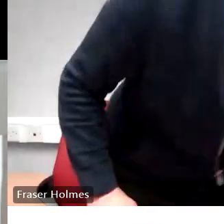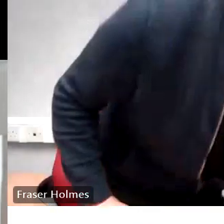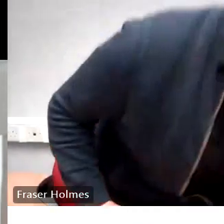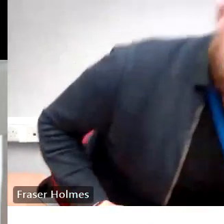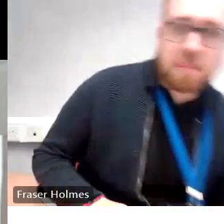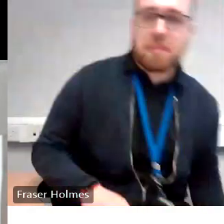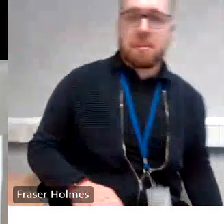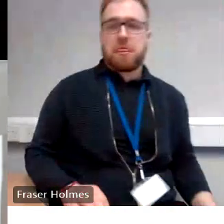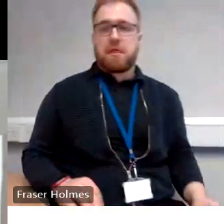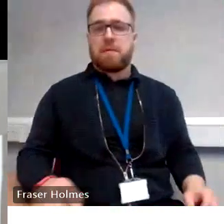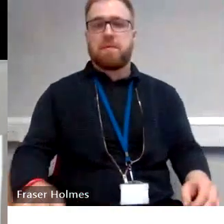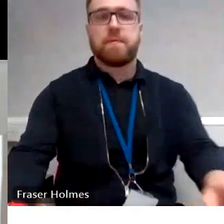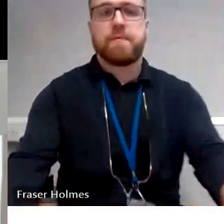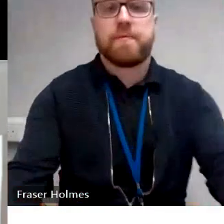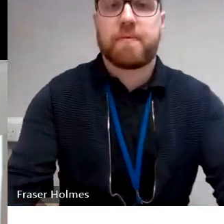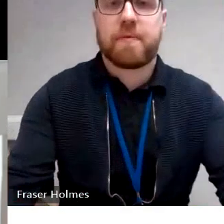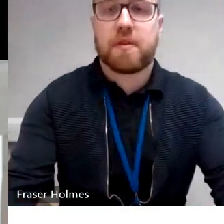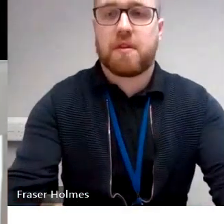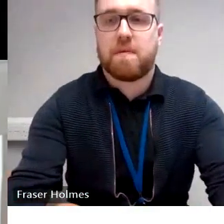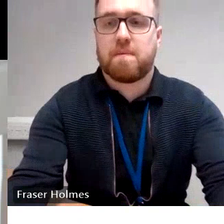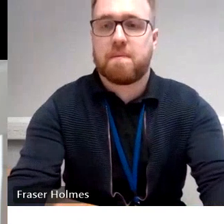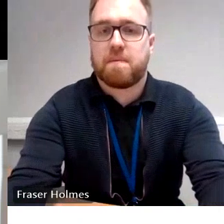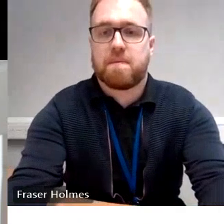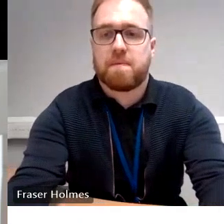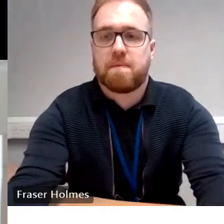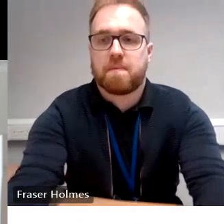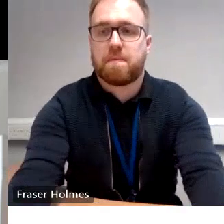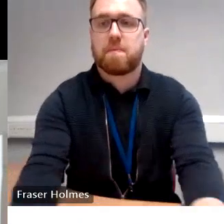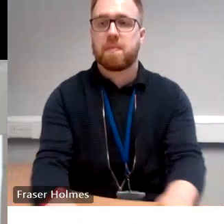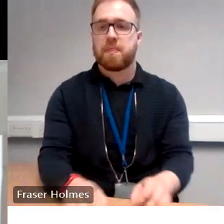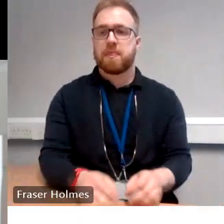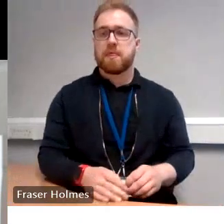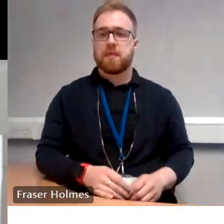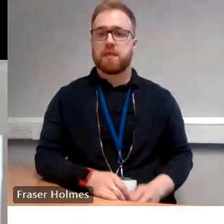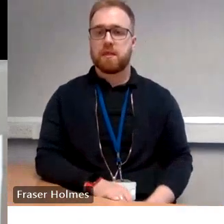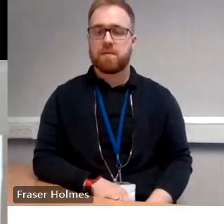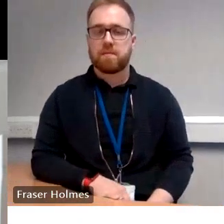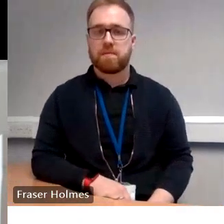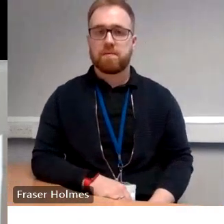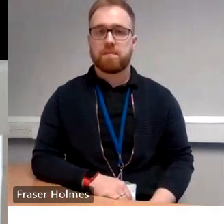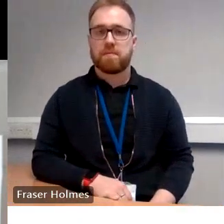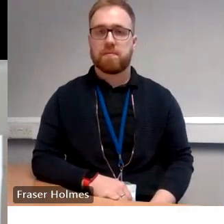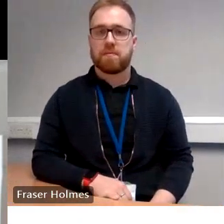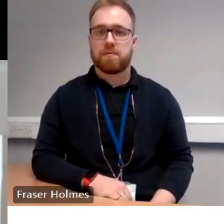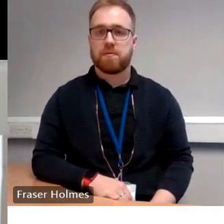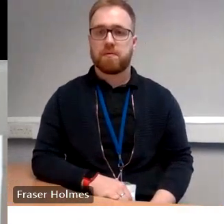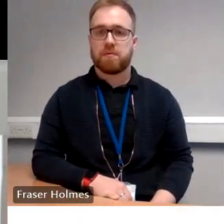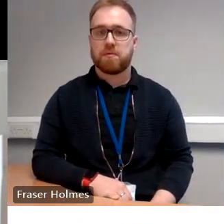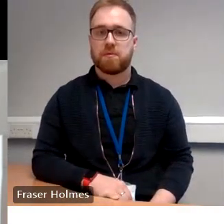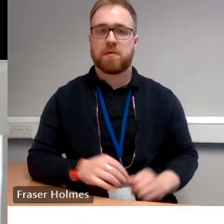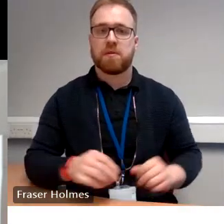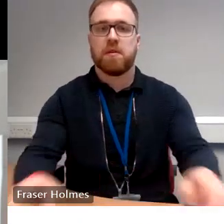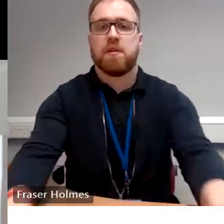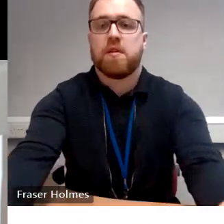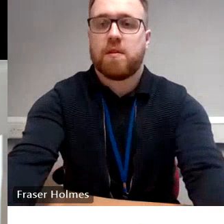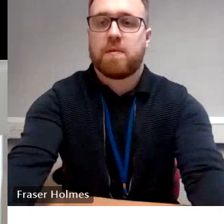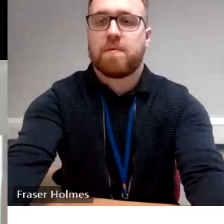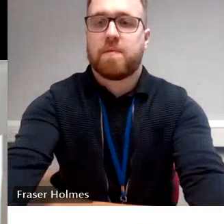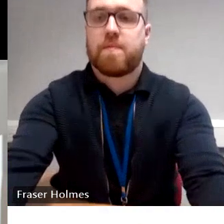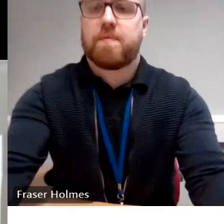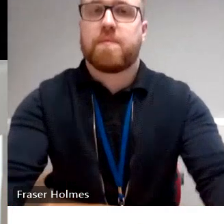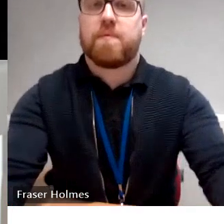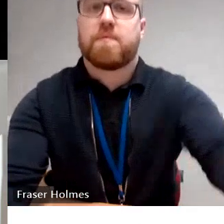prescribers. At the same time, when we talk to people about their health goals, they will quite often mention other issues or other